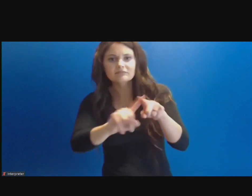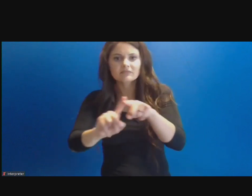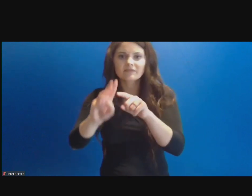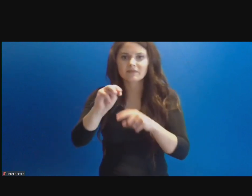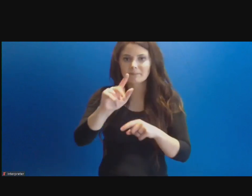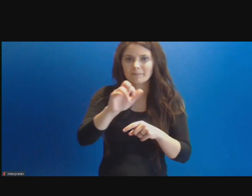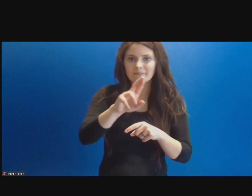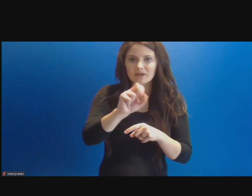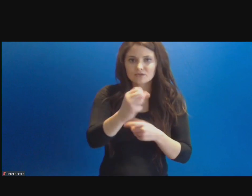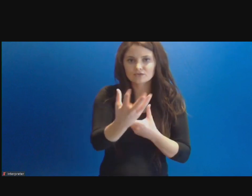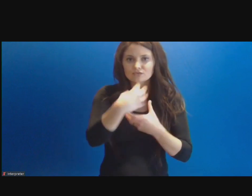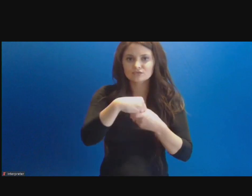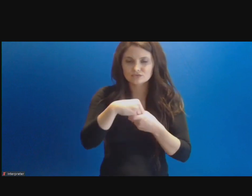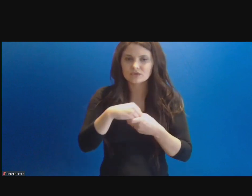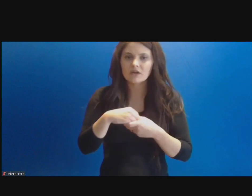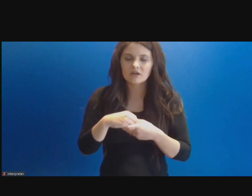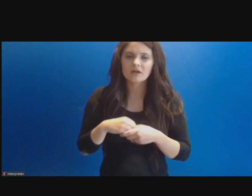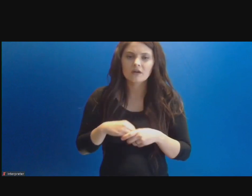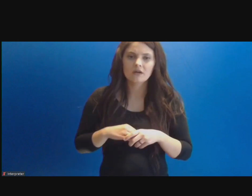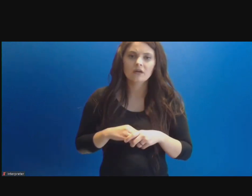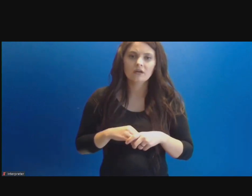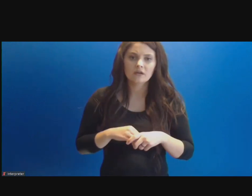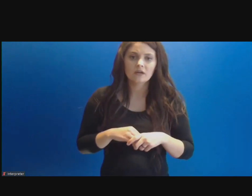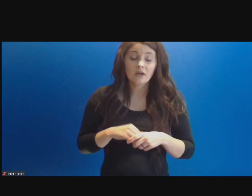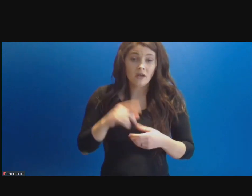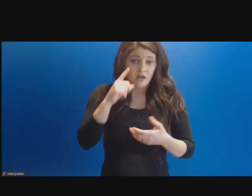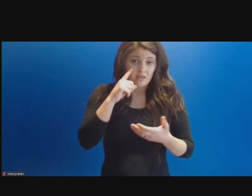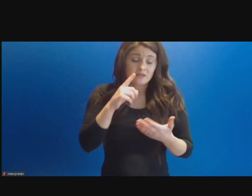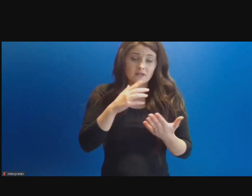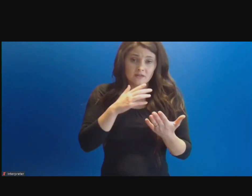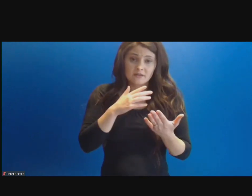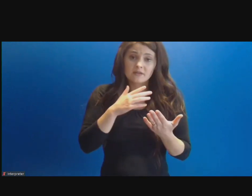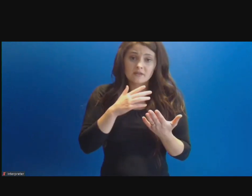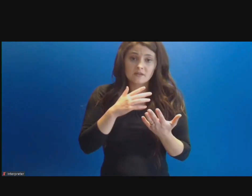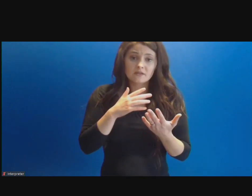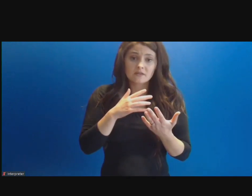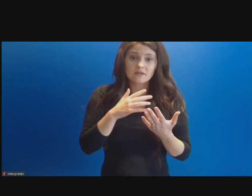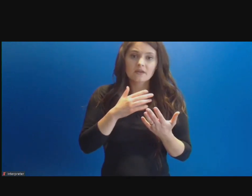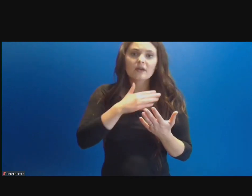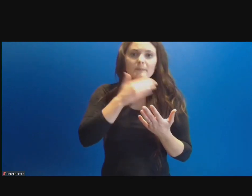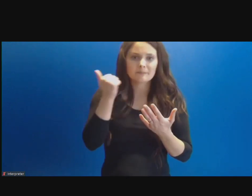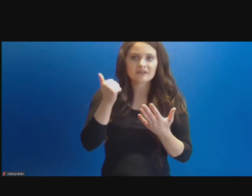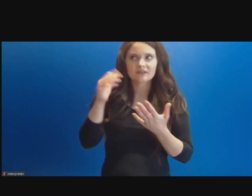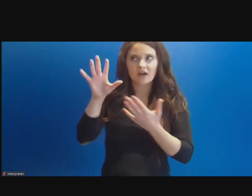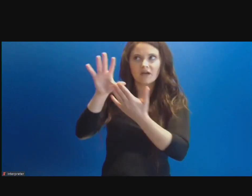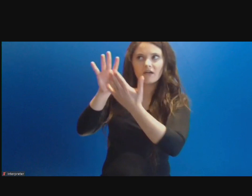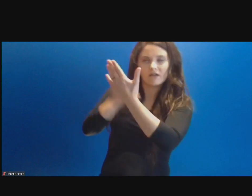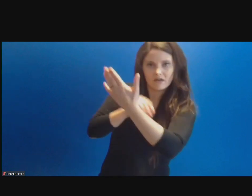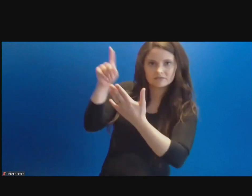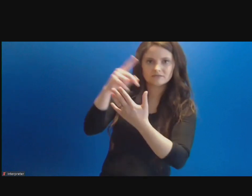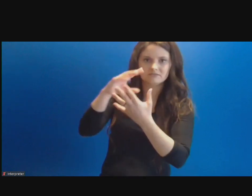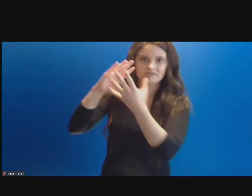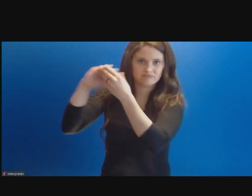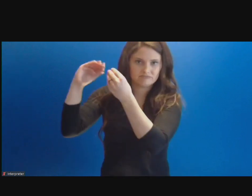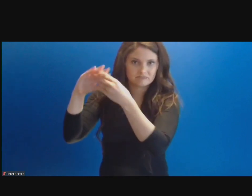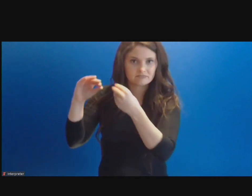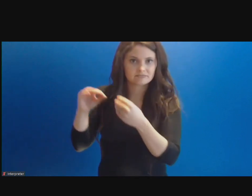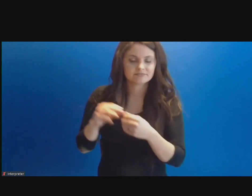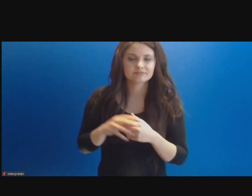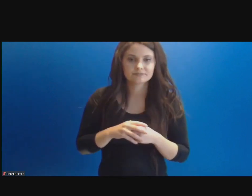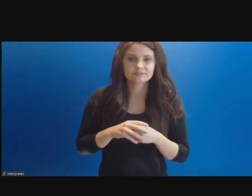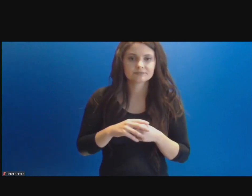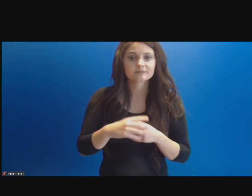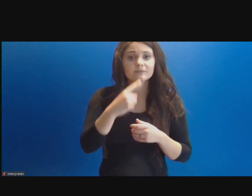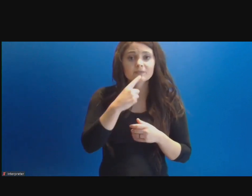state. And I think it's maybe best that I start by saying what he said, repeating what he said. He said